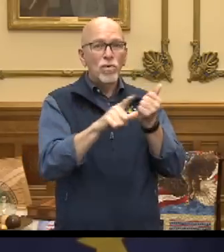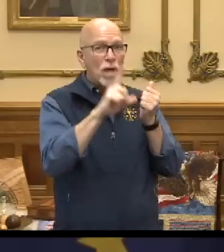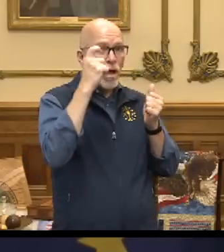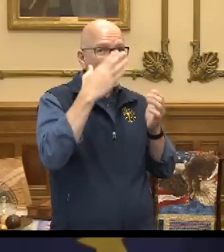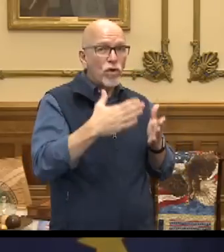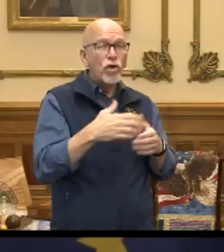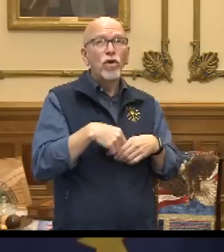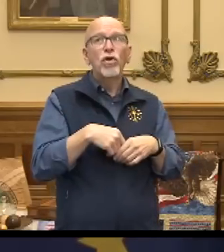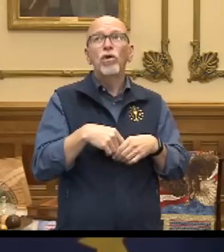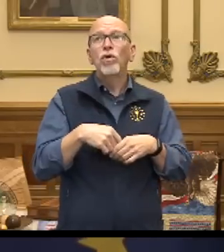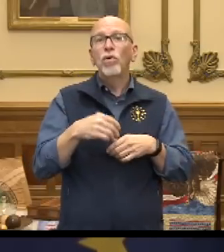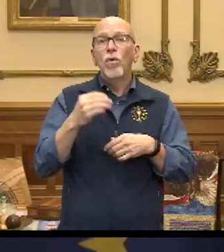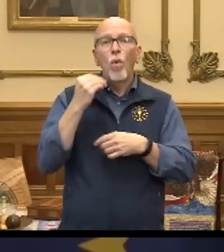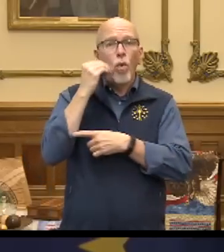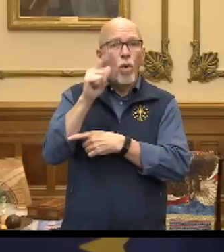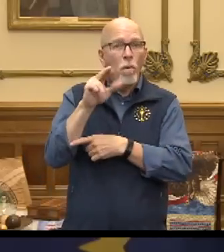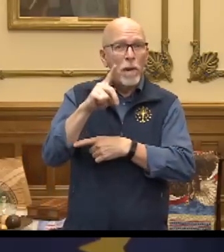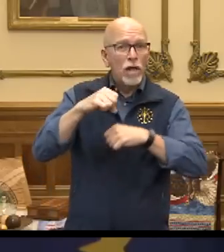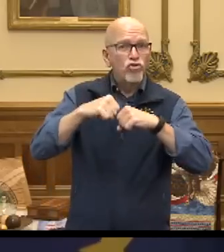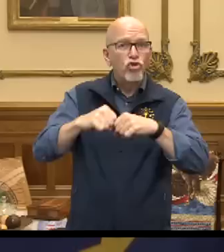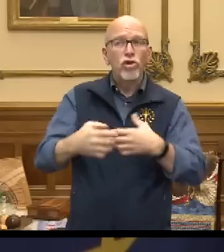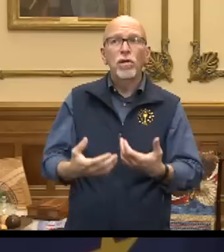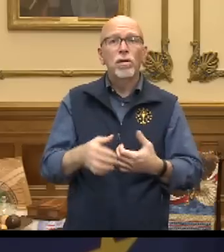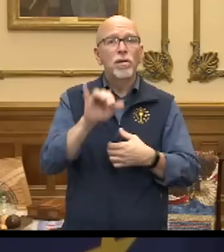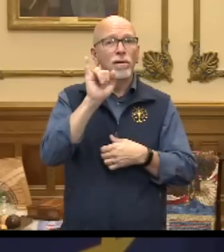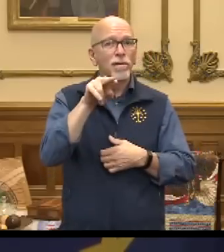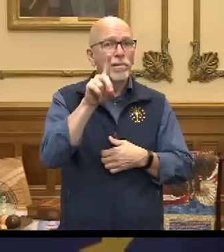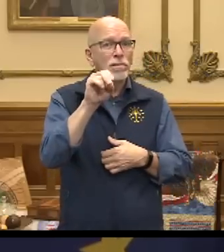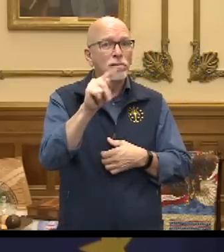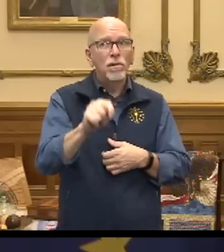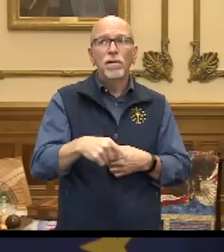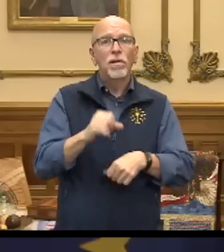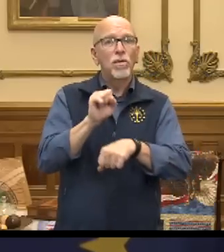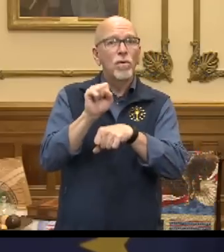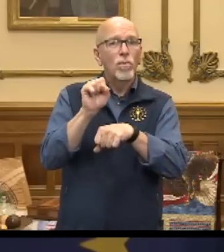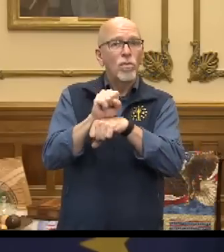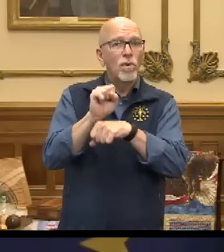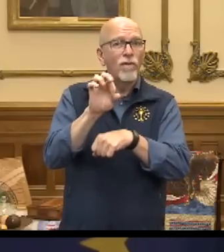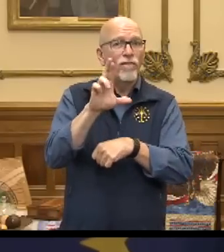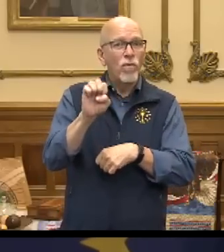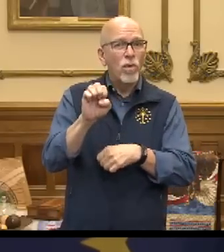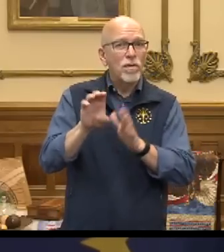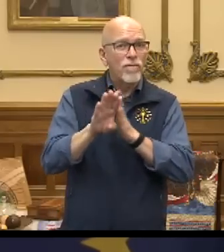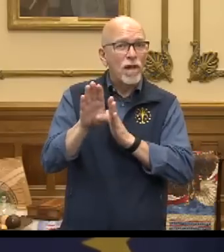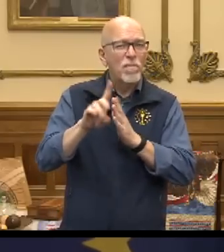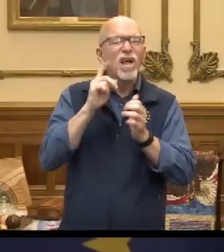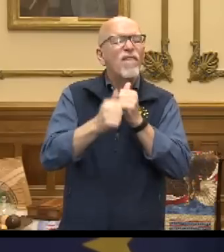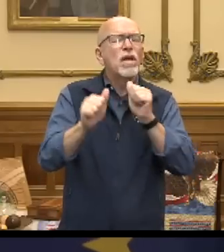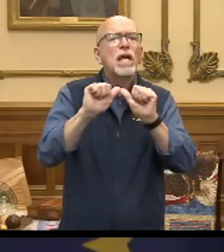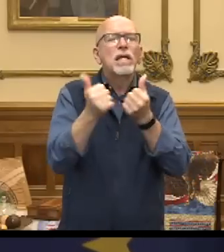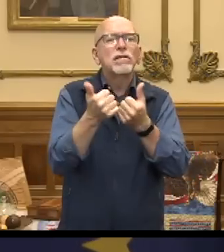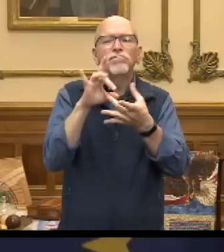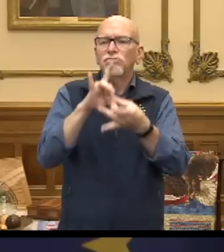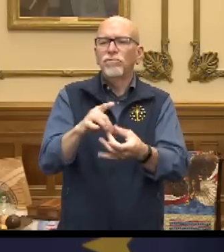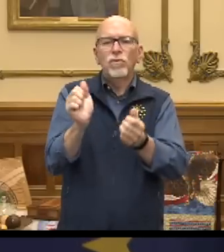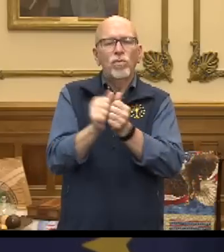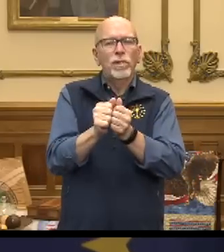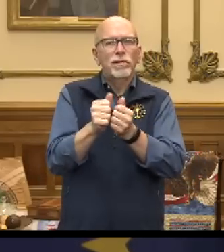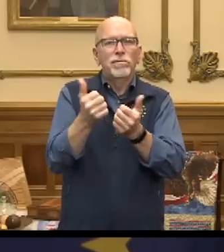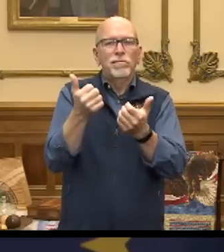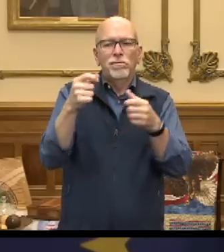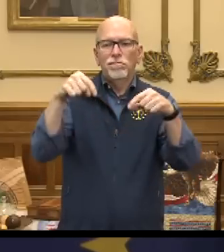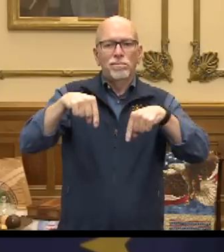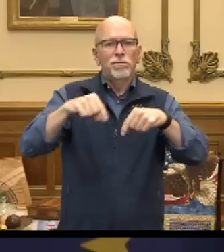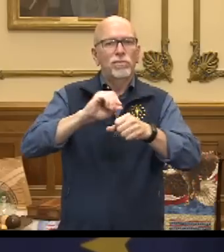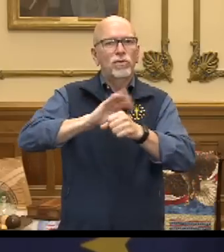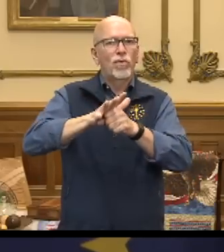Governor or Homeland Security or NDOT, Department of Workforce Development, just every agency that has anything to do directly or indirectly with